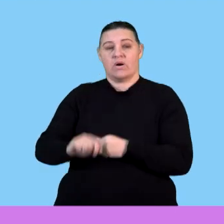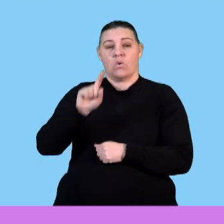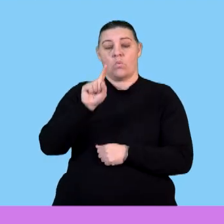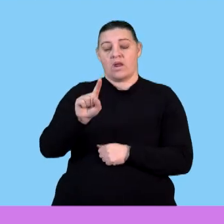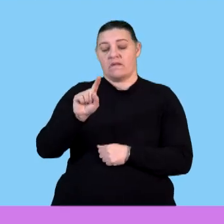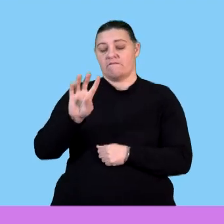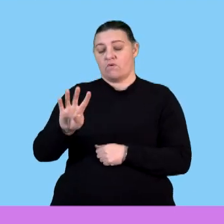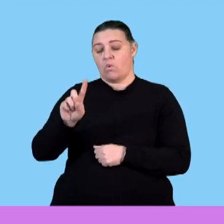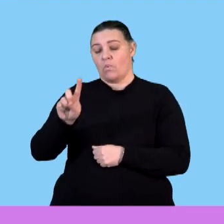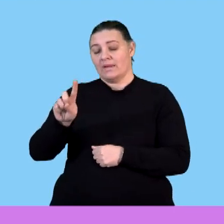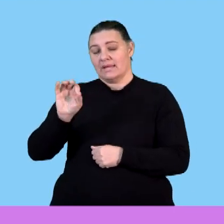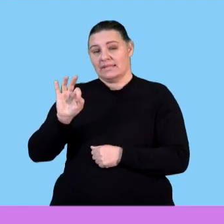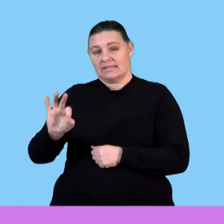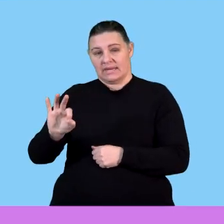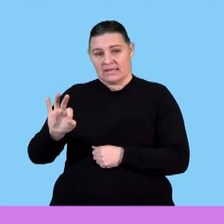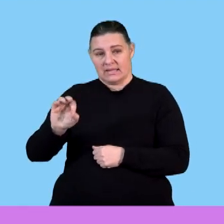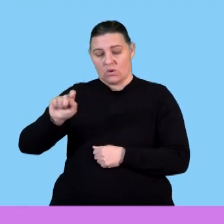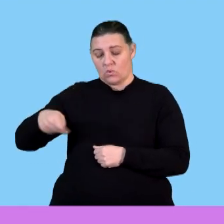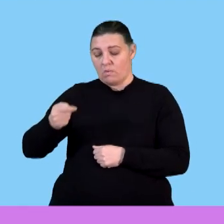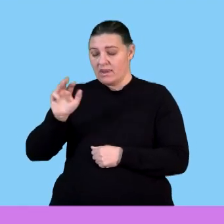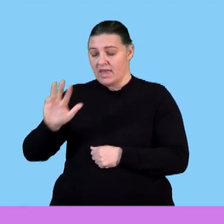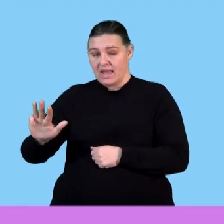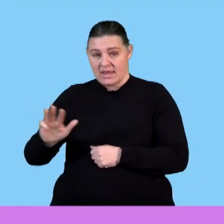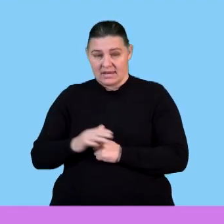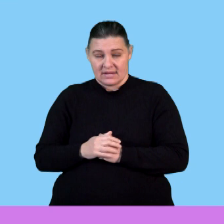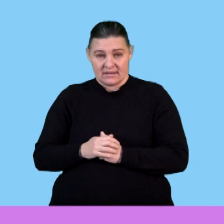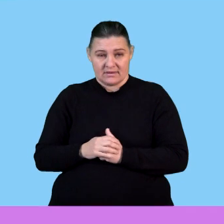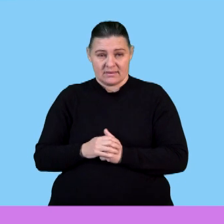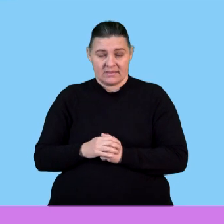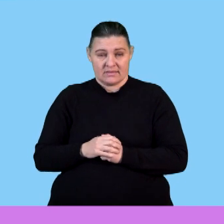1440 and we take away, we cut out